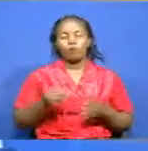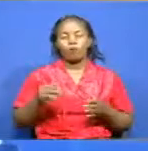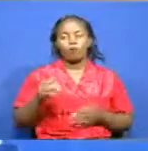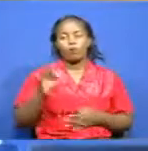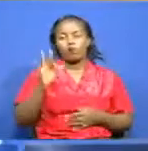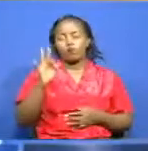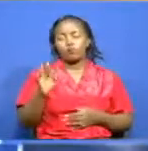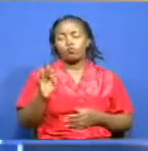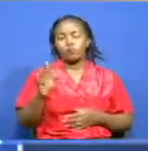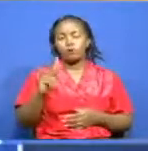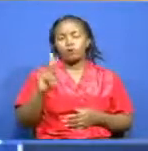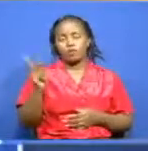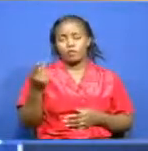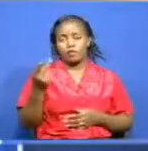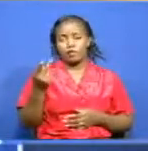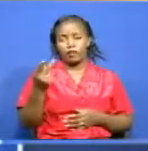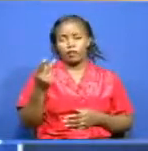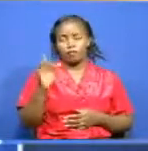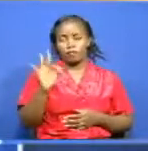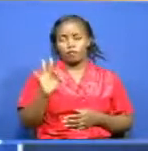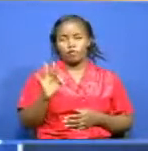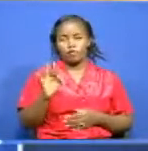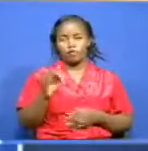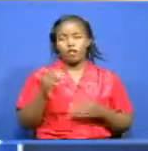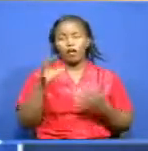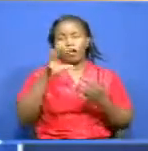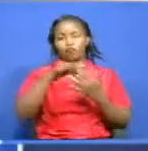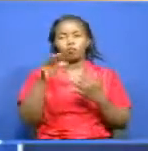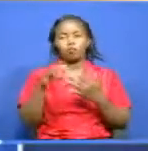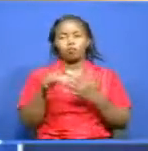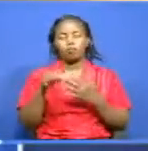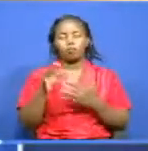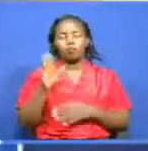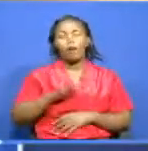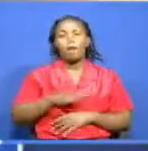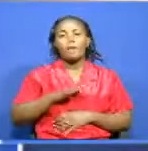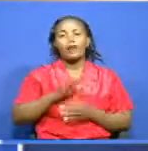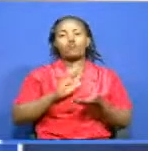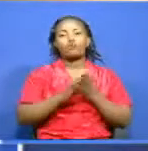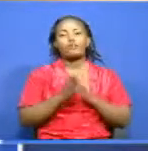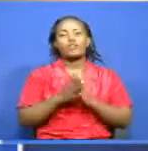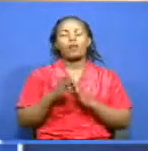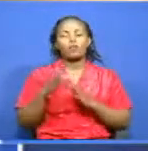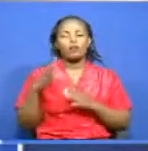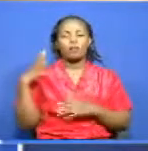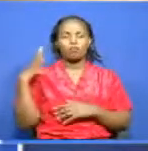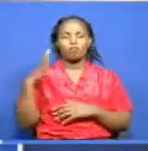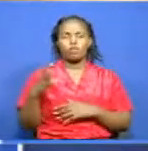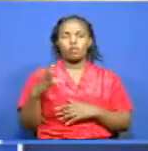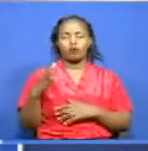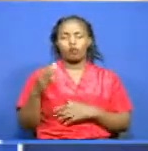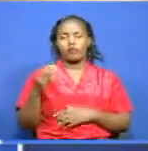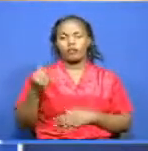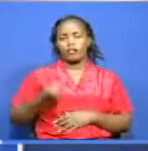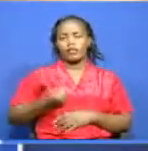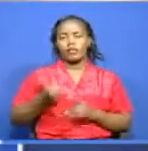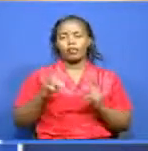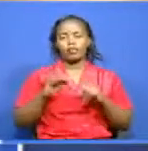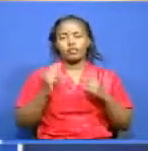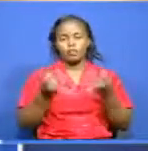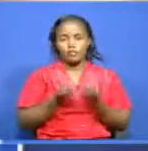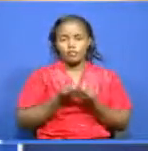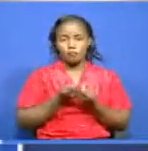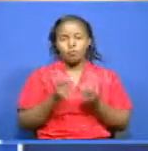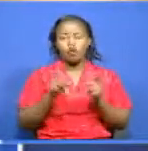appointed Charles Okere as the new head coach of the national women's football team, Harambee Starlets. The federation is also